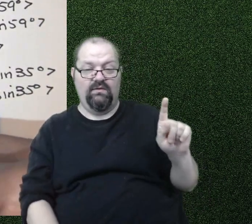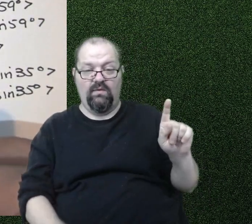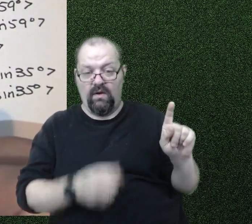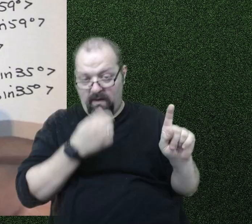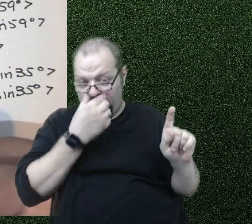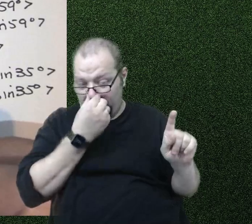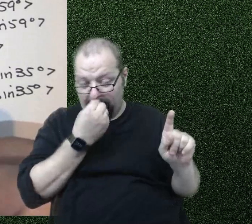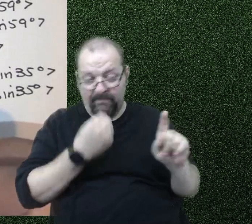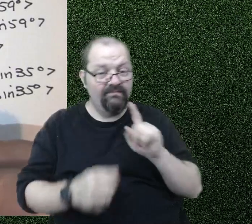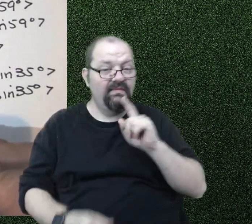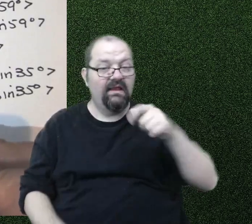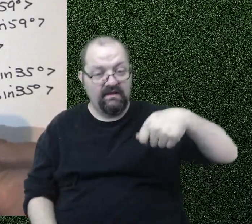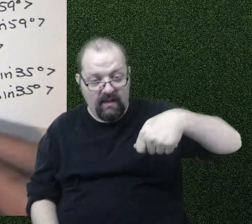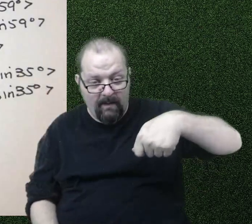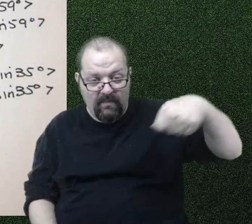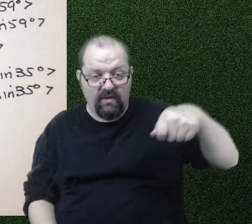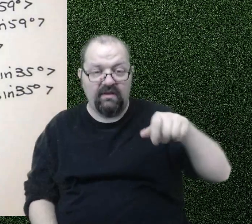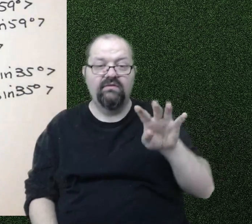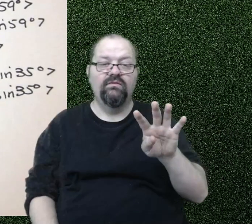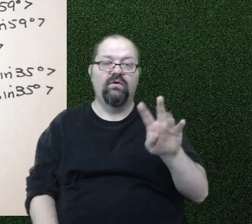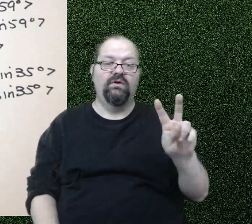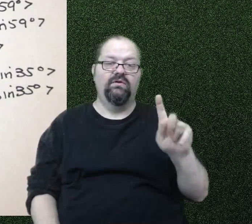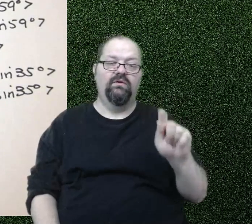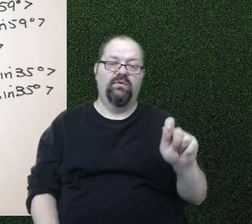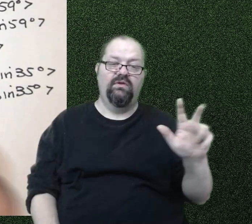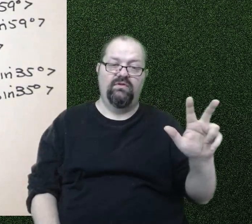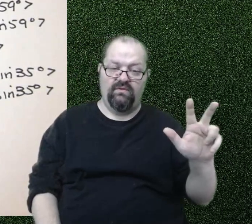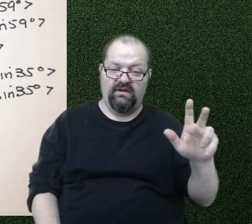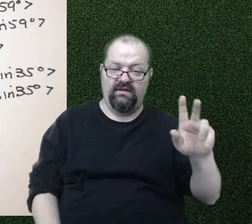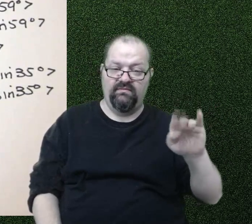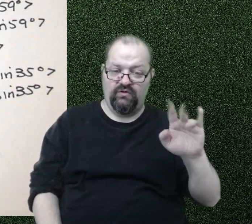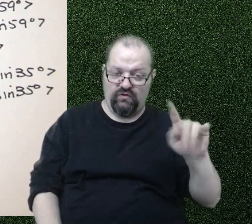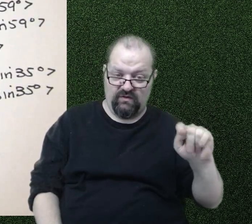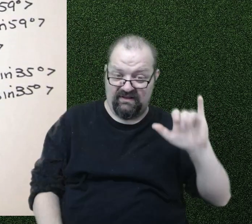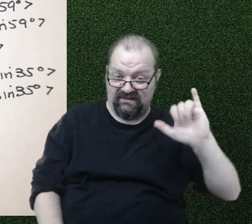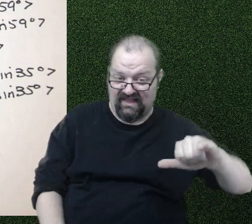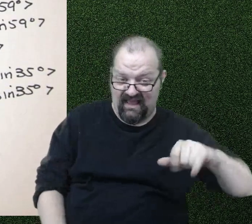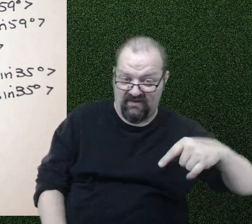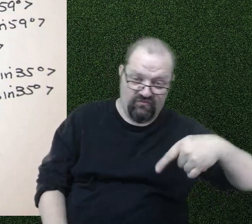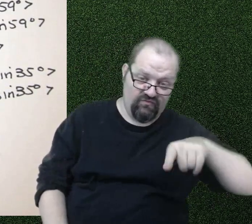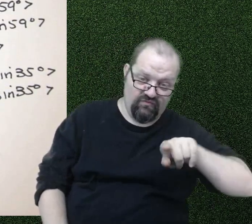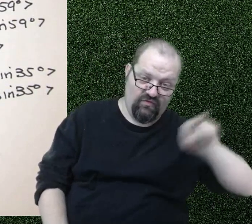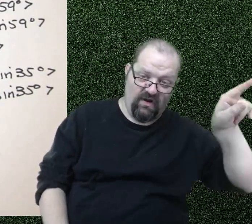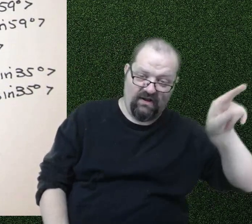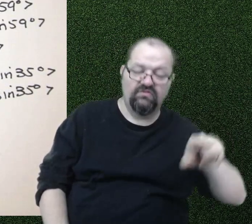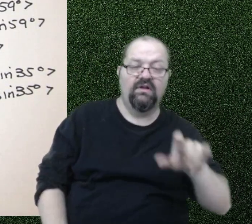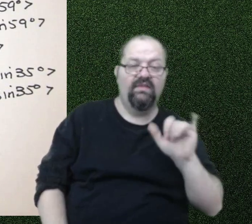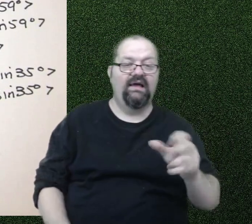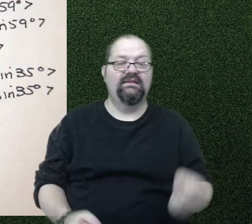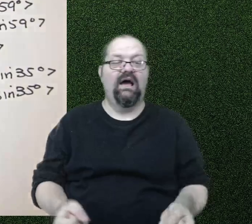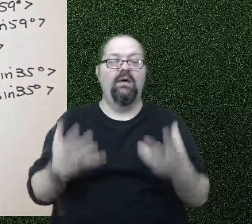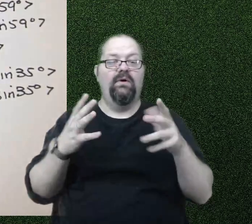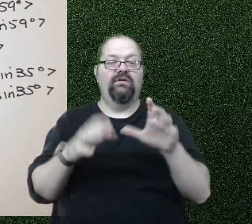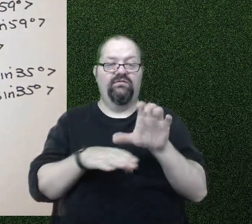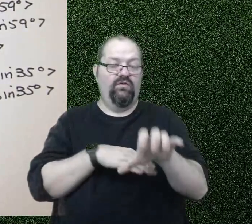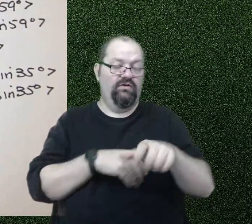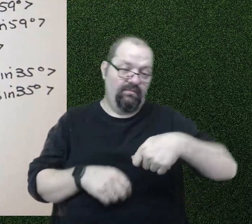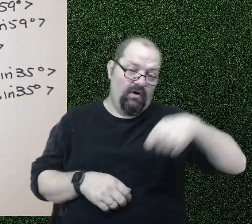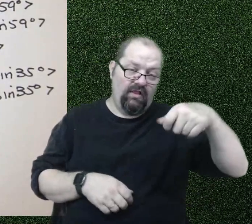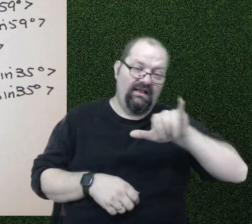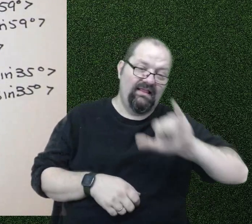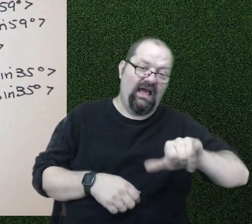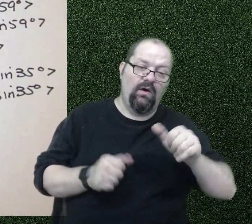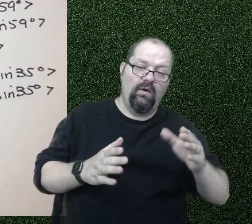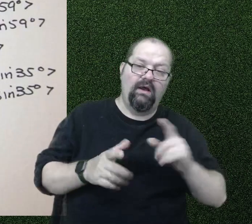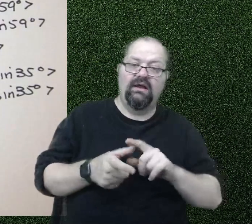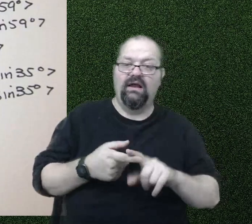pulling 42.3 units in this direction. That's how many pounds of force are pulling this way. And T2 is